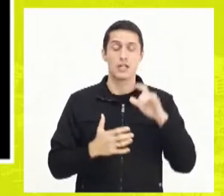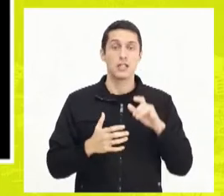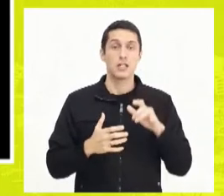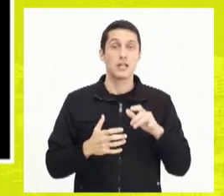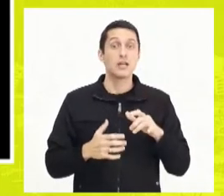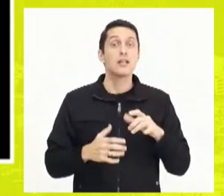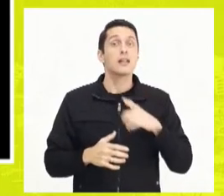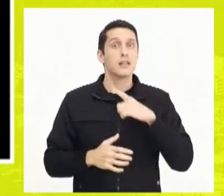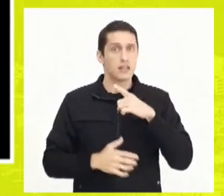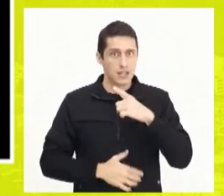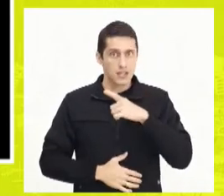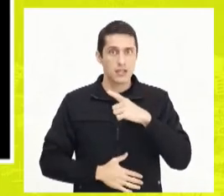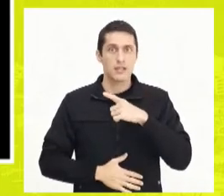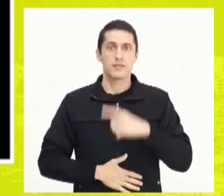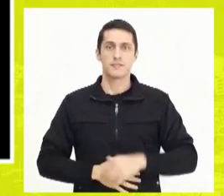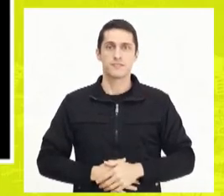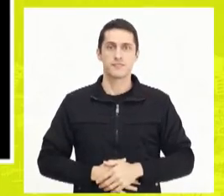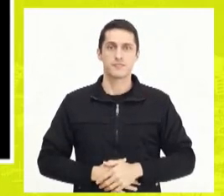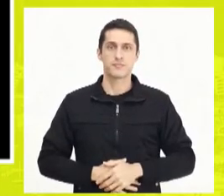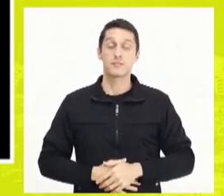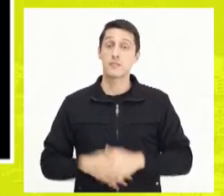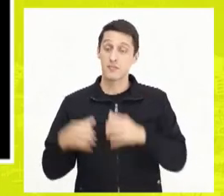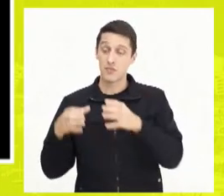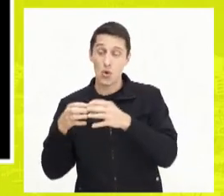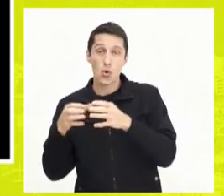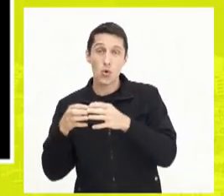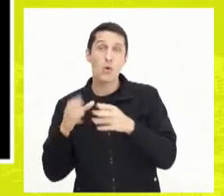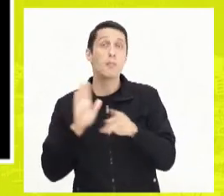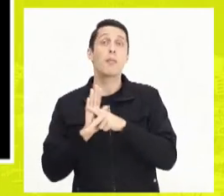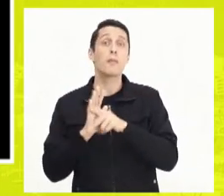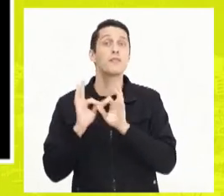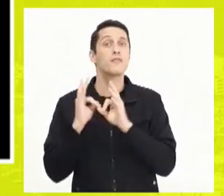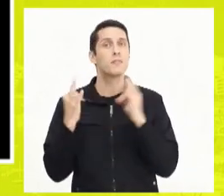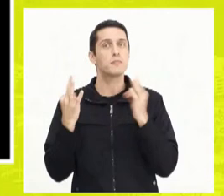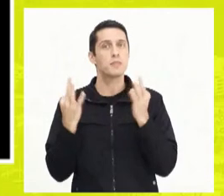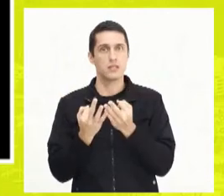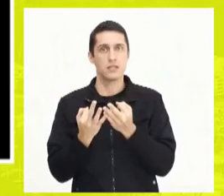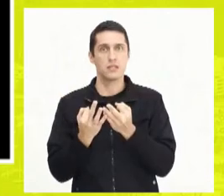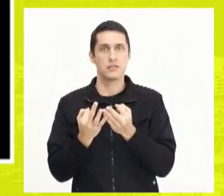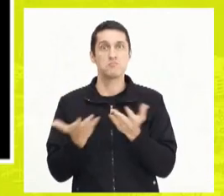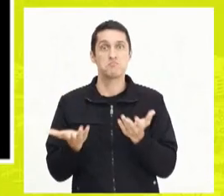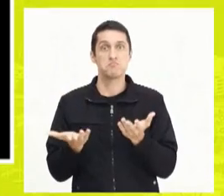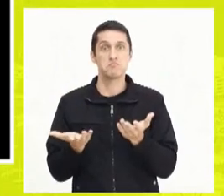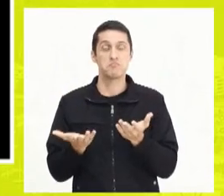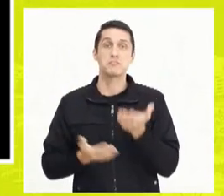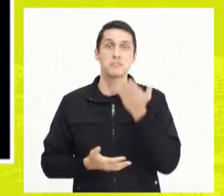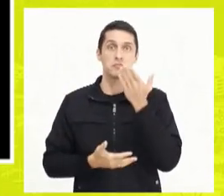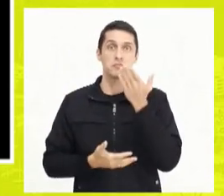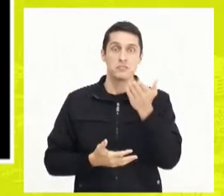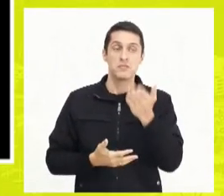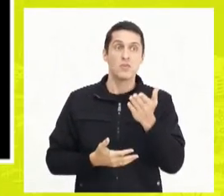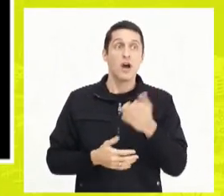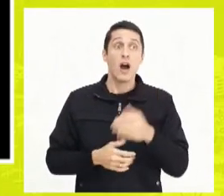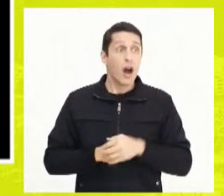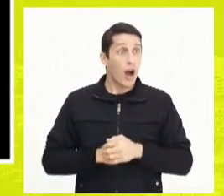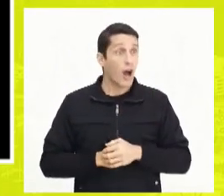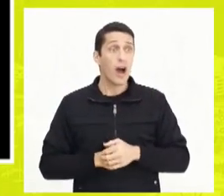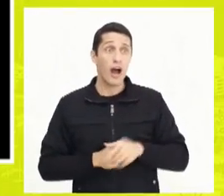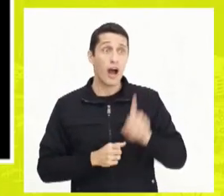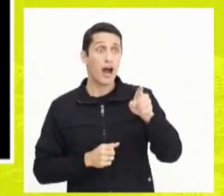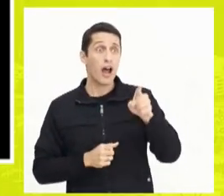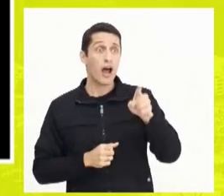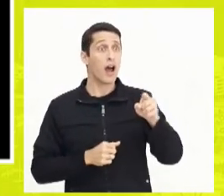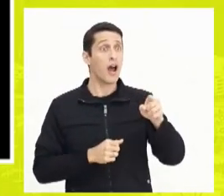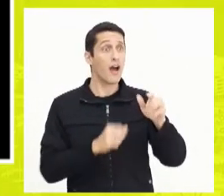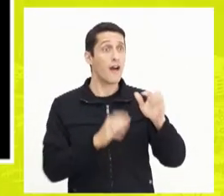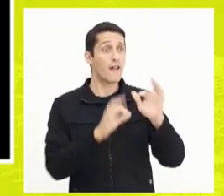groups and then some groups are even family groups as we all know and then